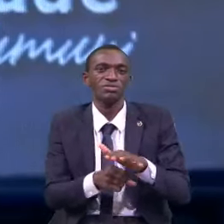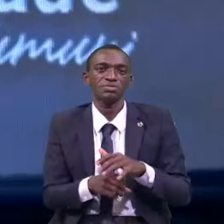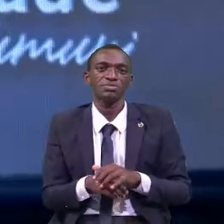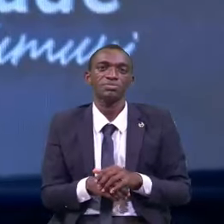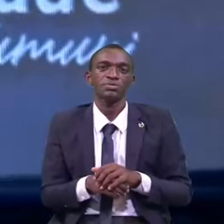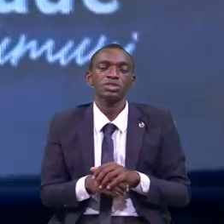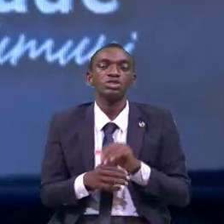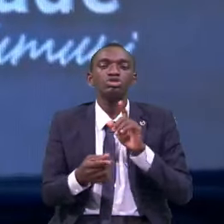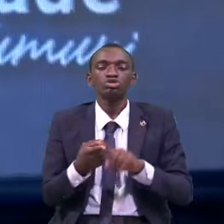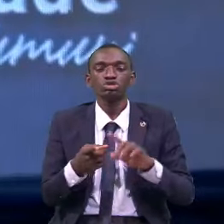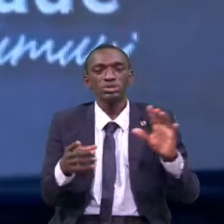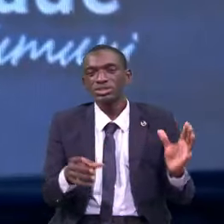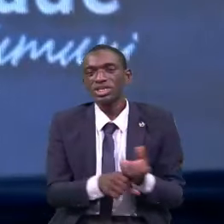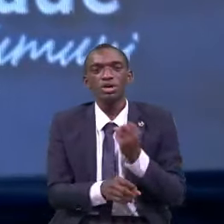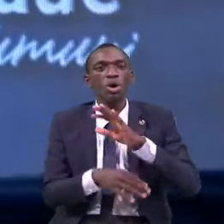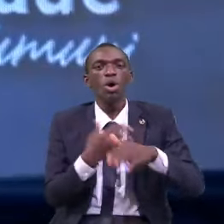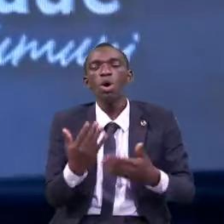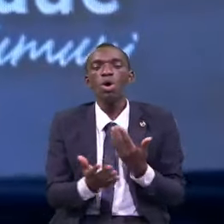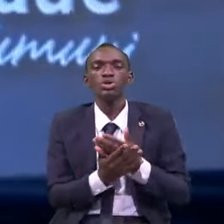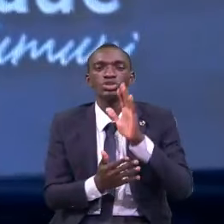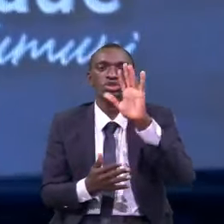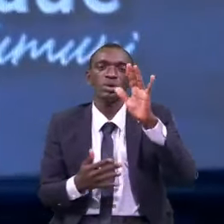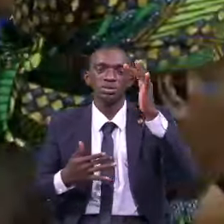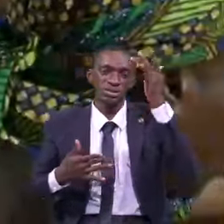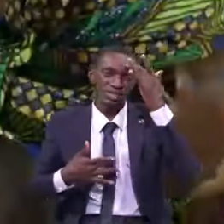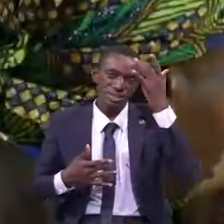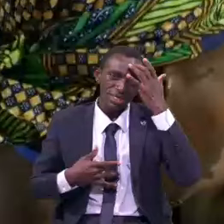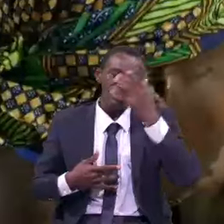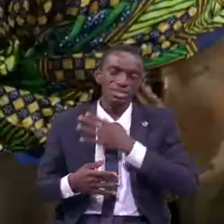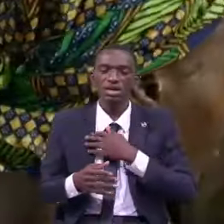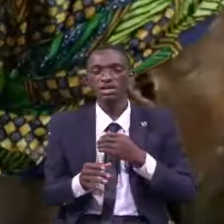to take all your infirmities and impotence away.